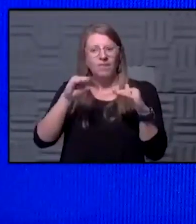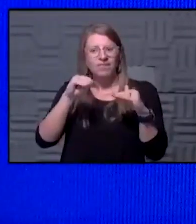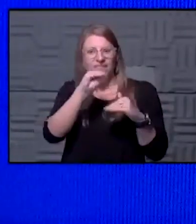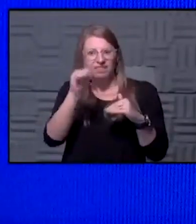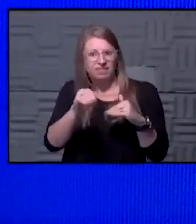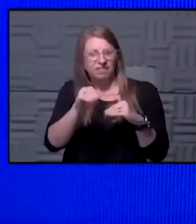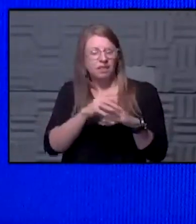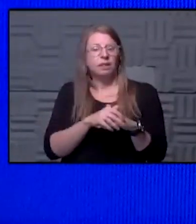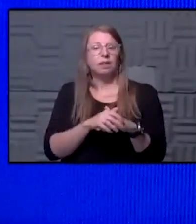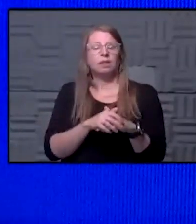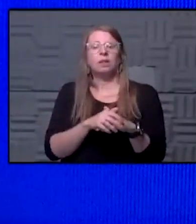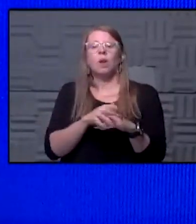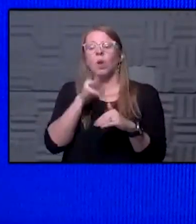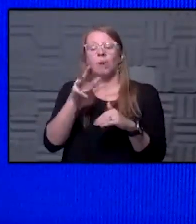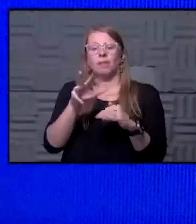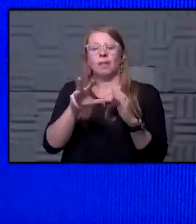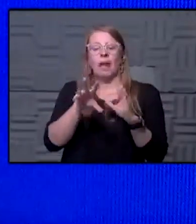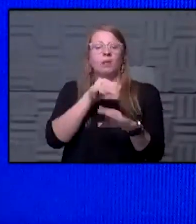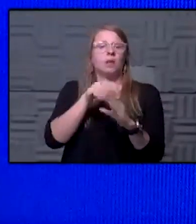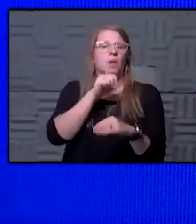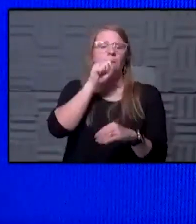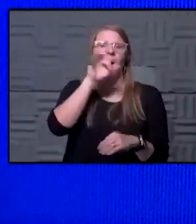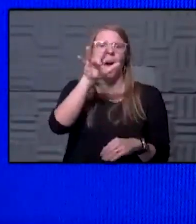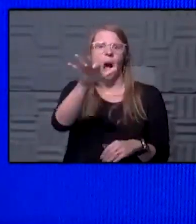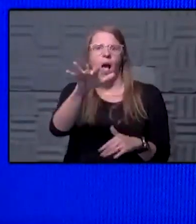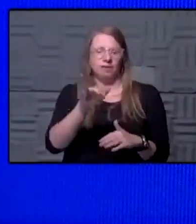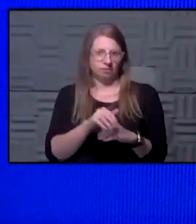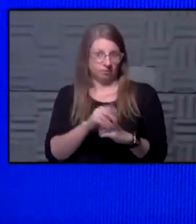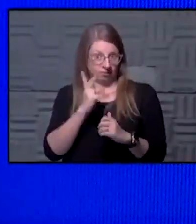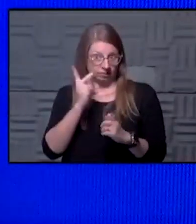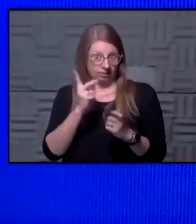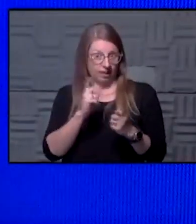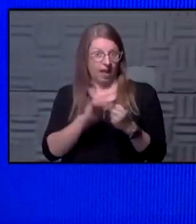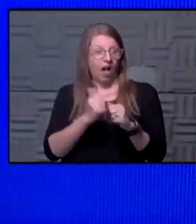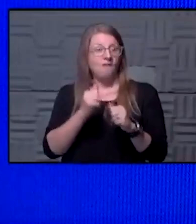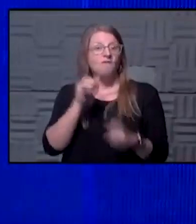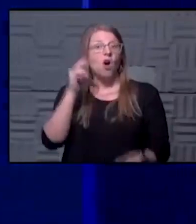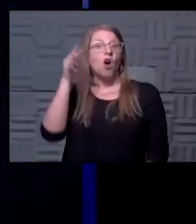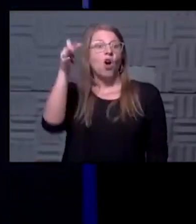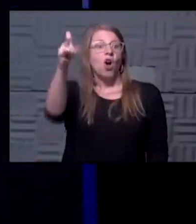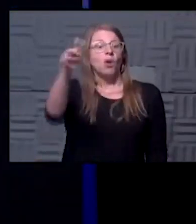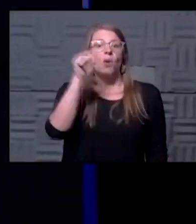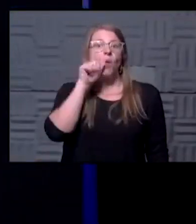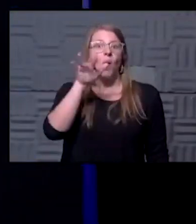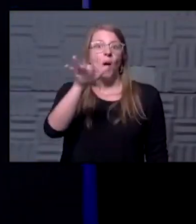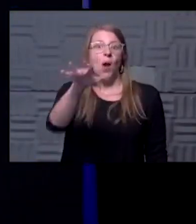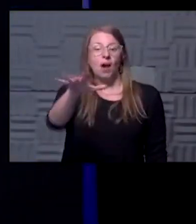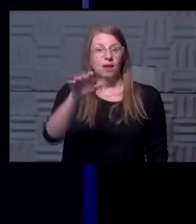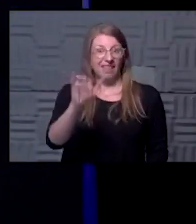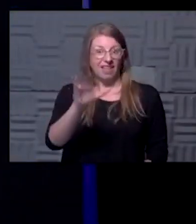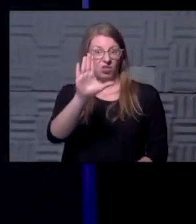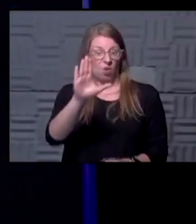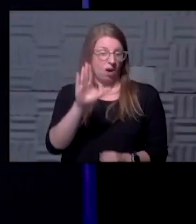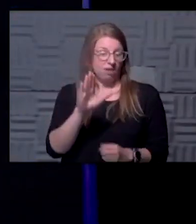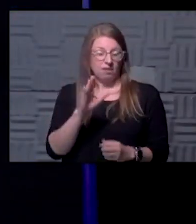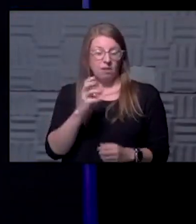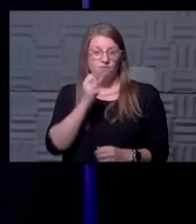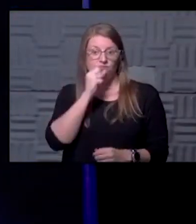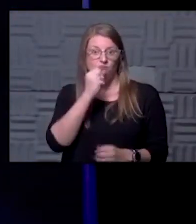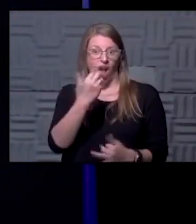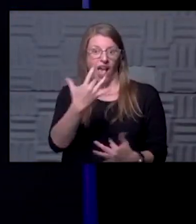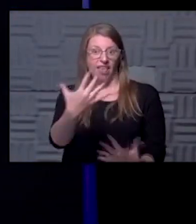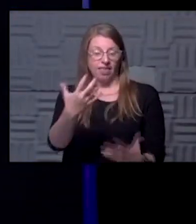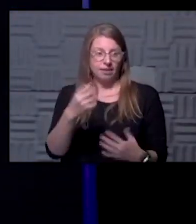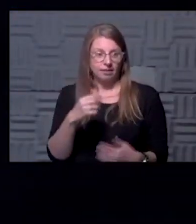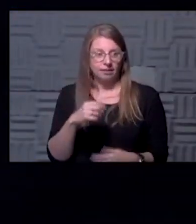walk outside, your breath will be warm in your mouth. Breathe outside and see how far that breath goes, because that is your breath cloud right there. Look at